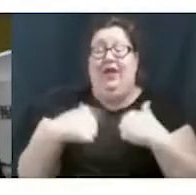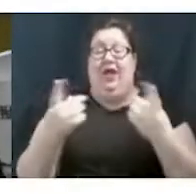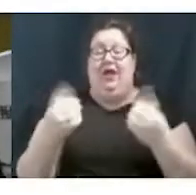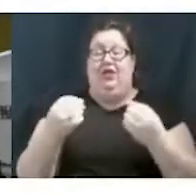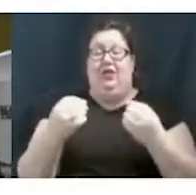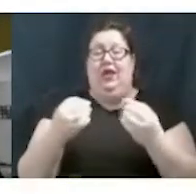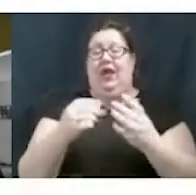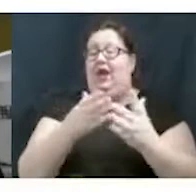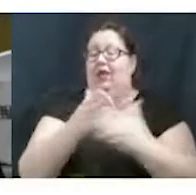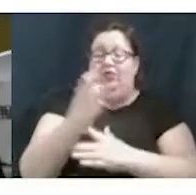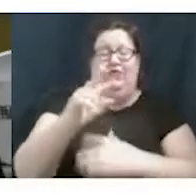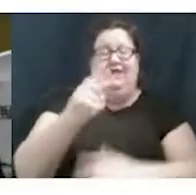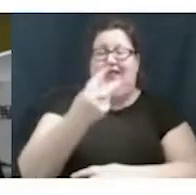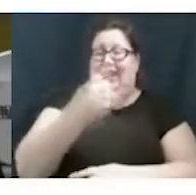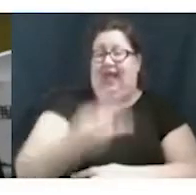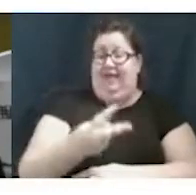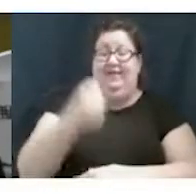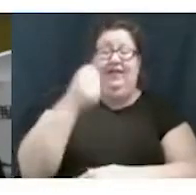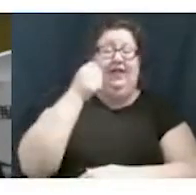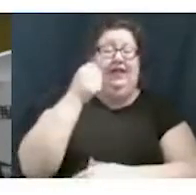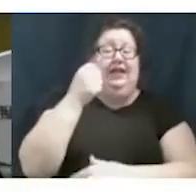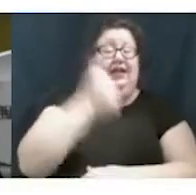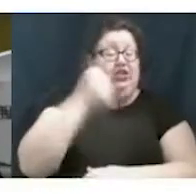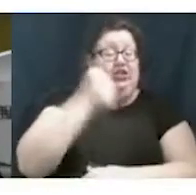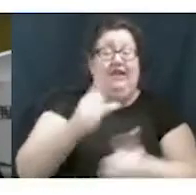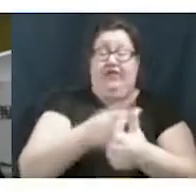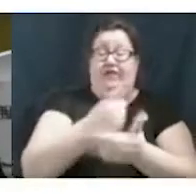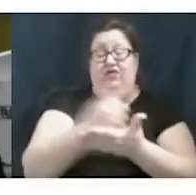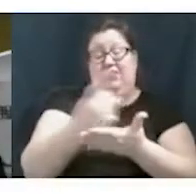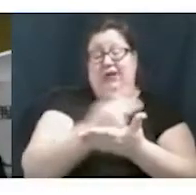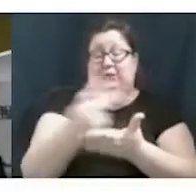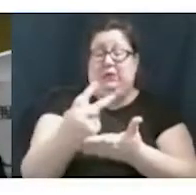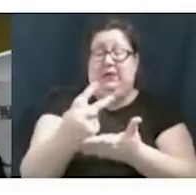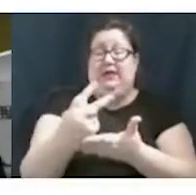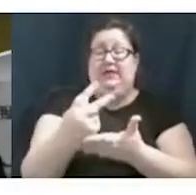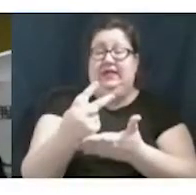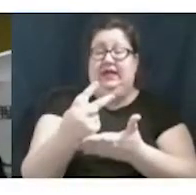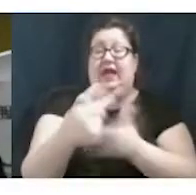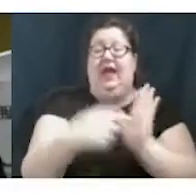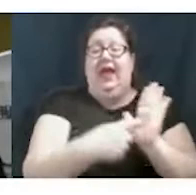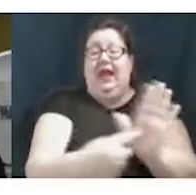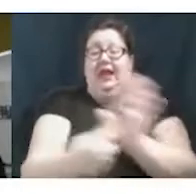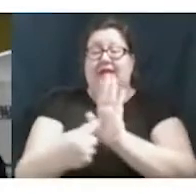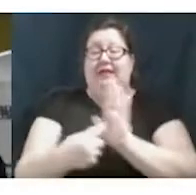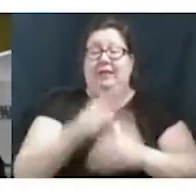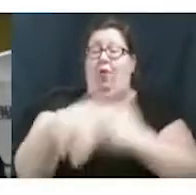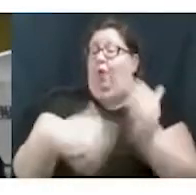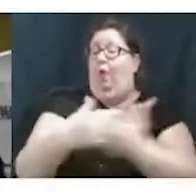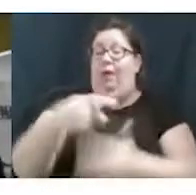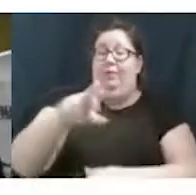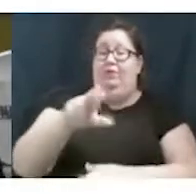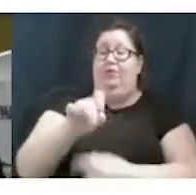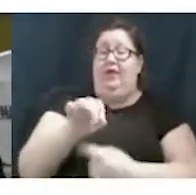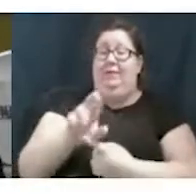the second half of each day for the first week or two. I demo all of Premiere Pro, and then they're